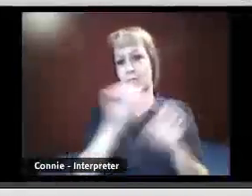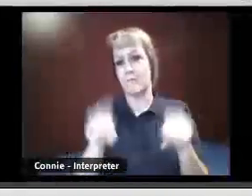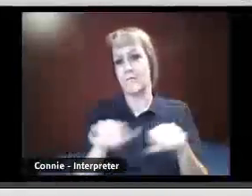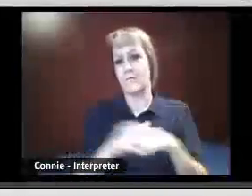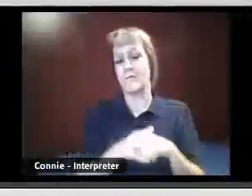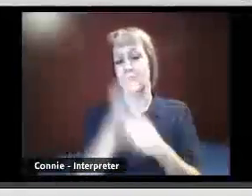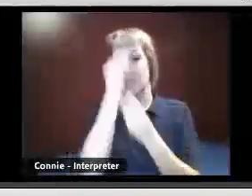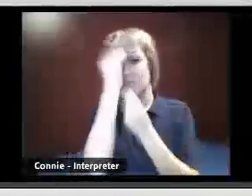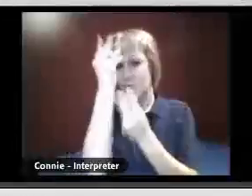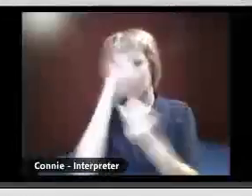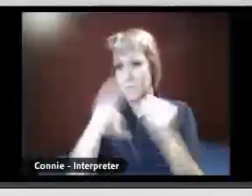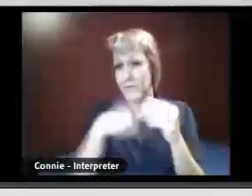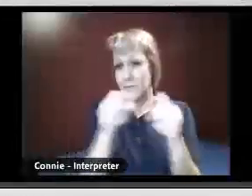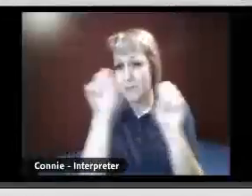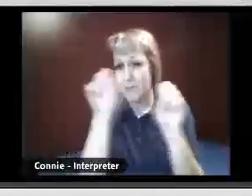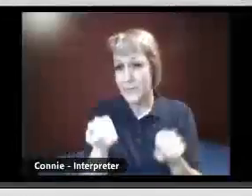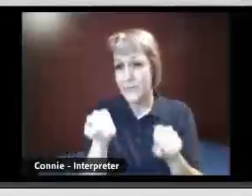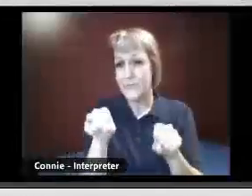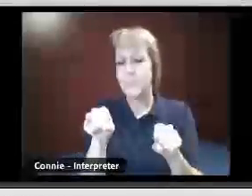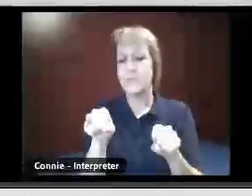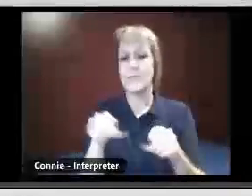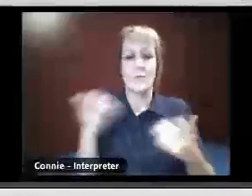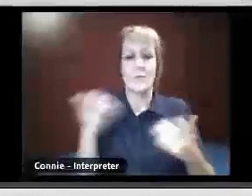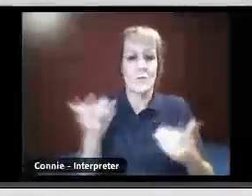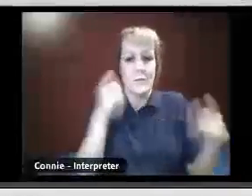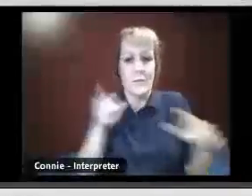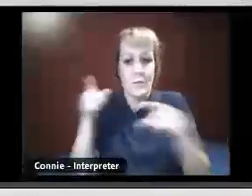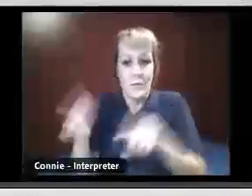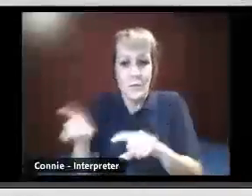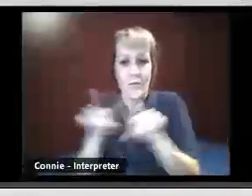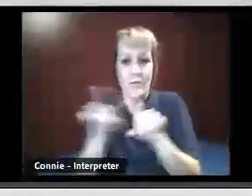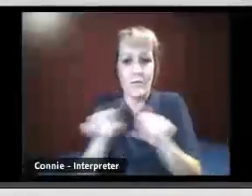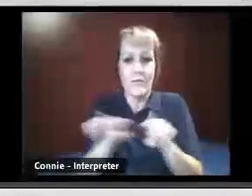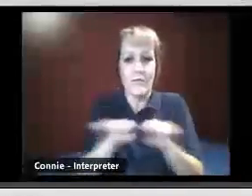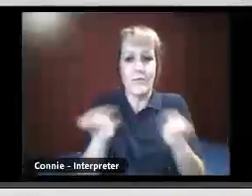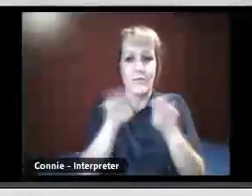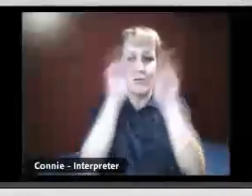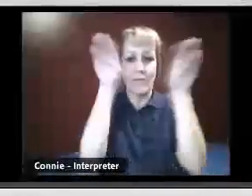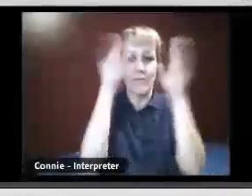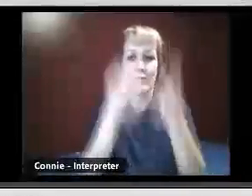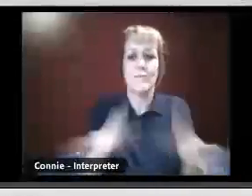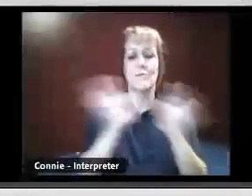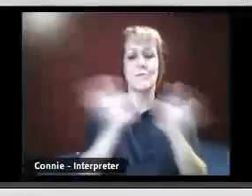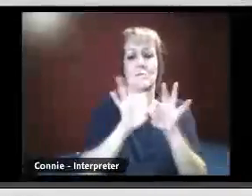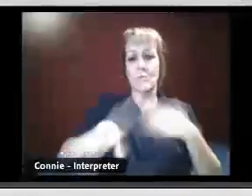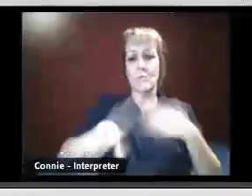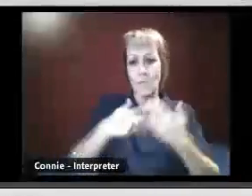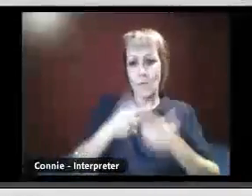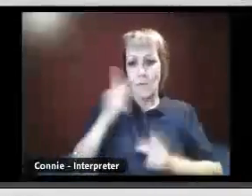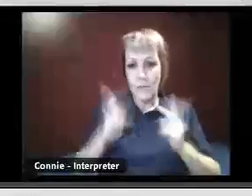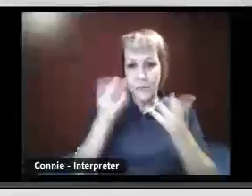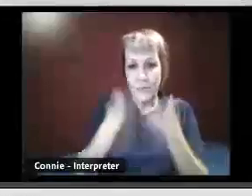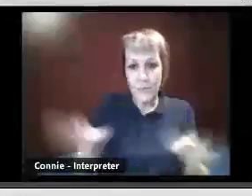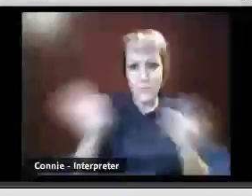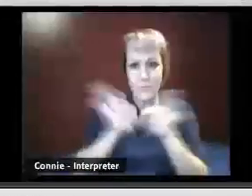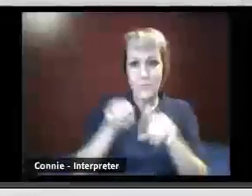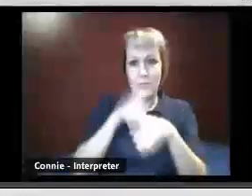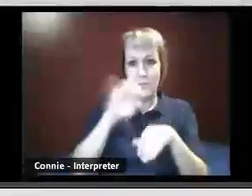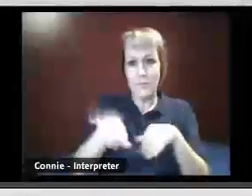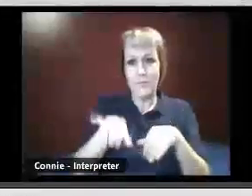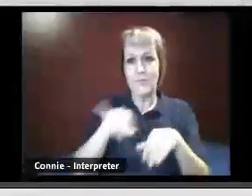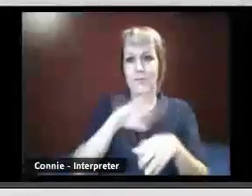about the system, and what's going on at various levels is really key because everybody plays a critical role in making